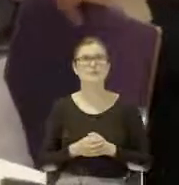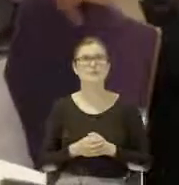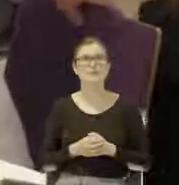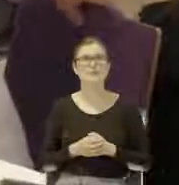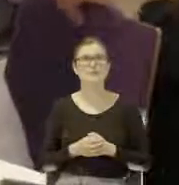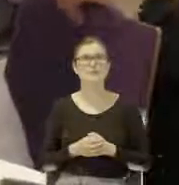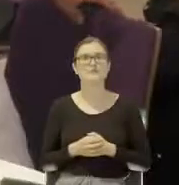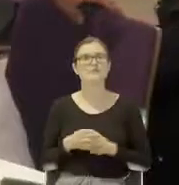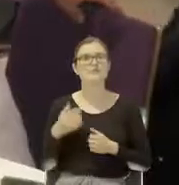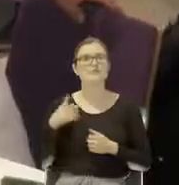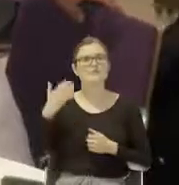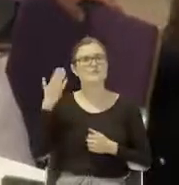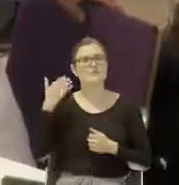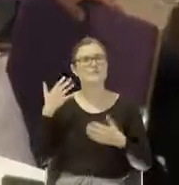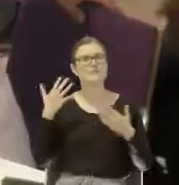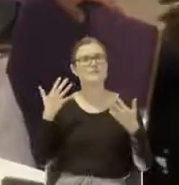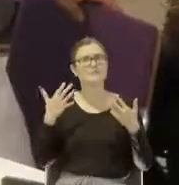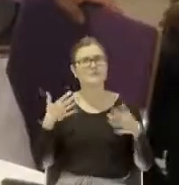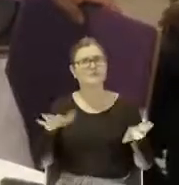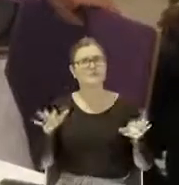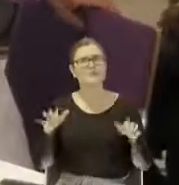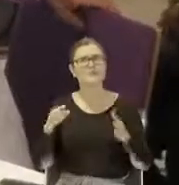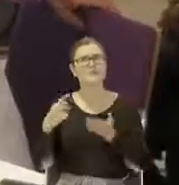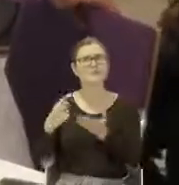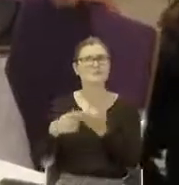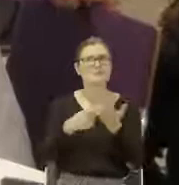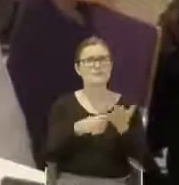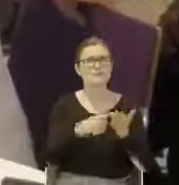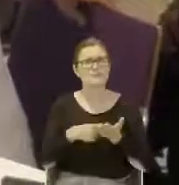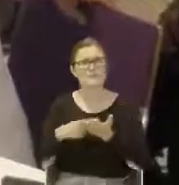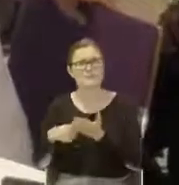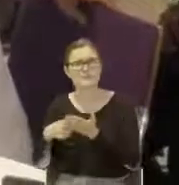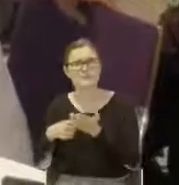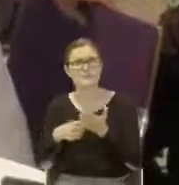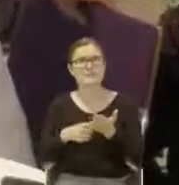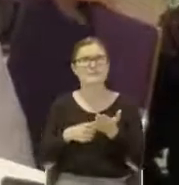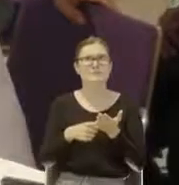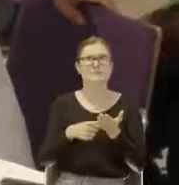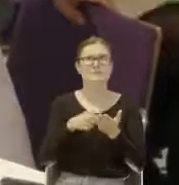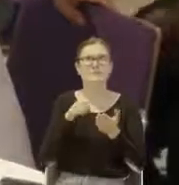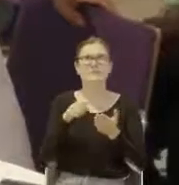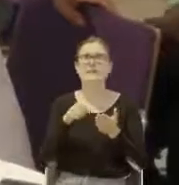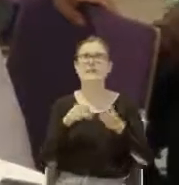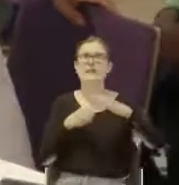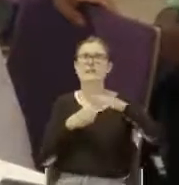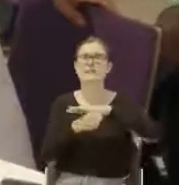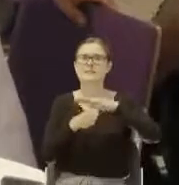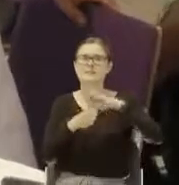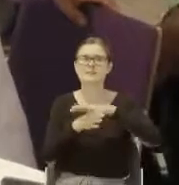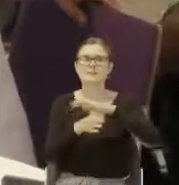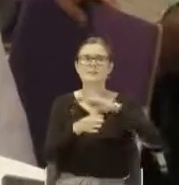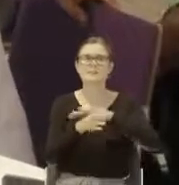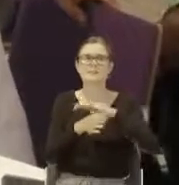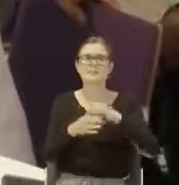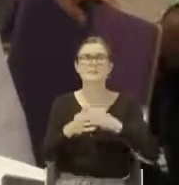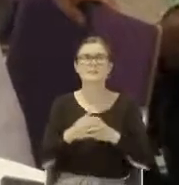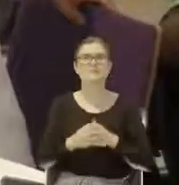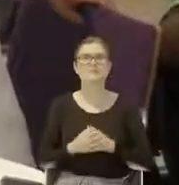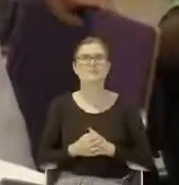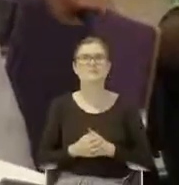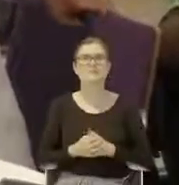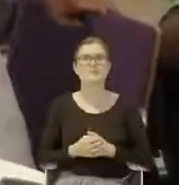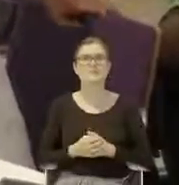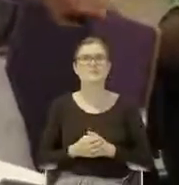progress that we have made and that has materialized in a very strong local and